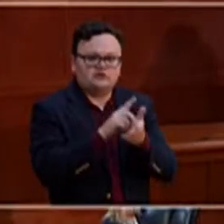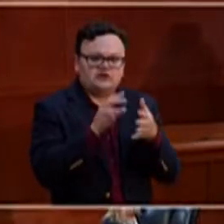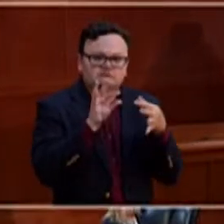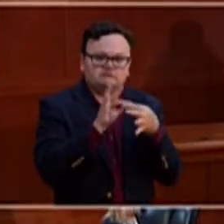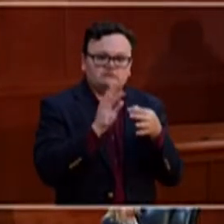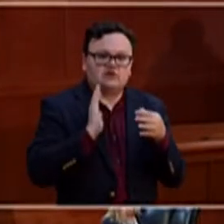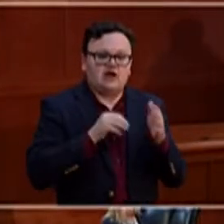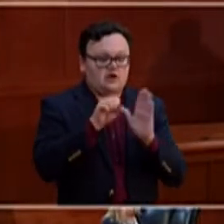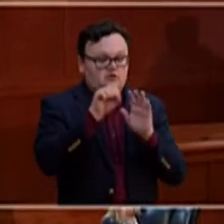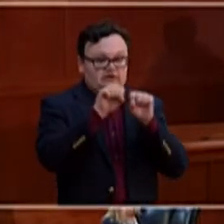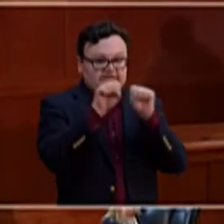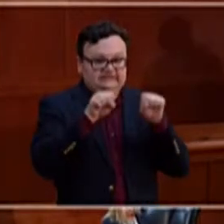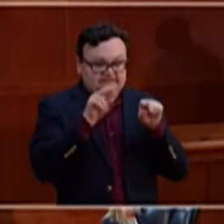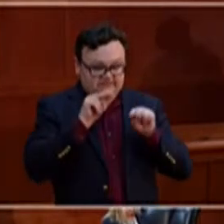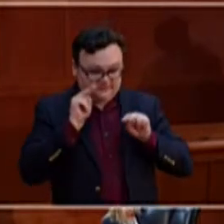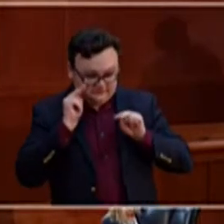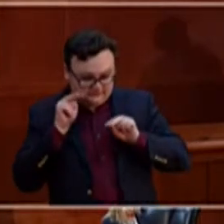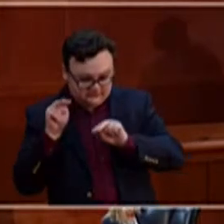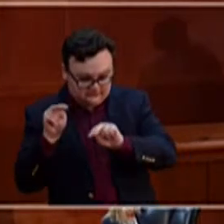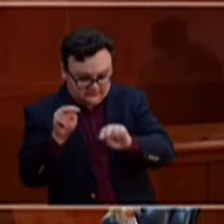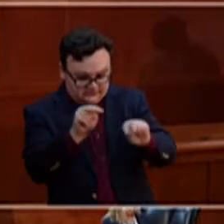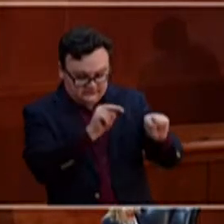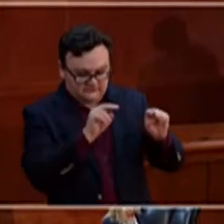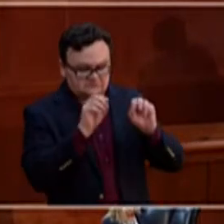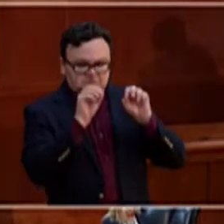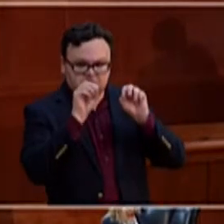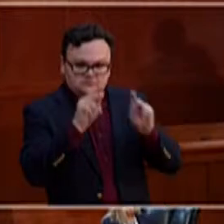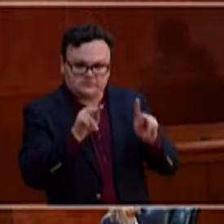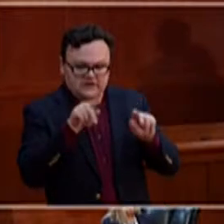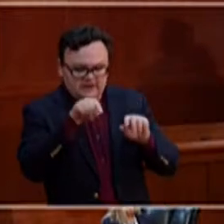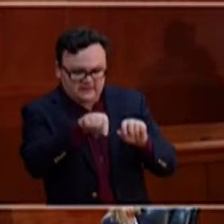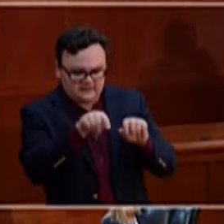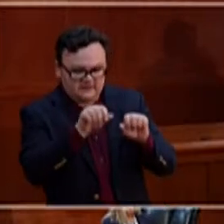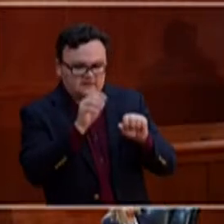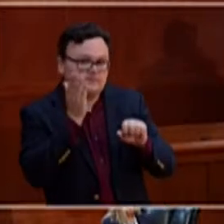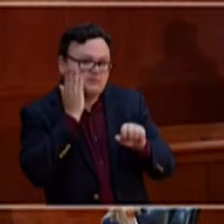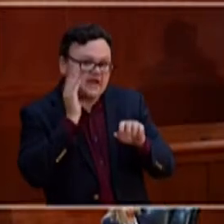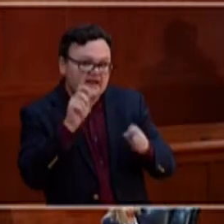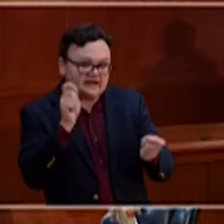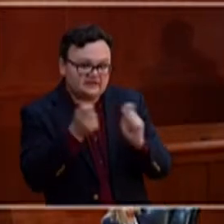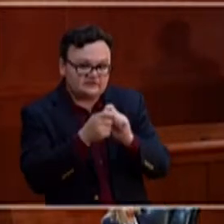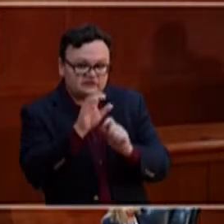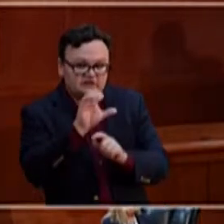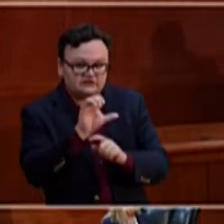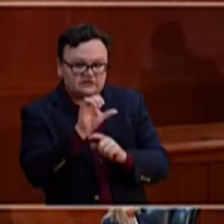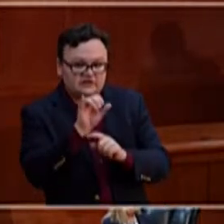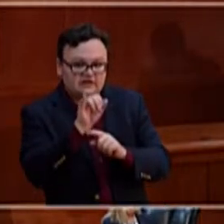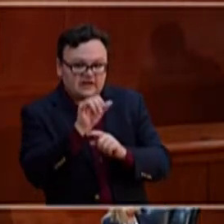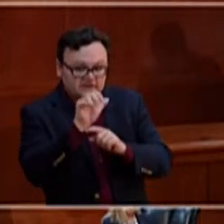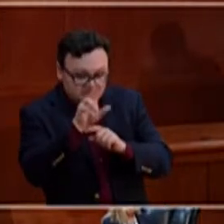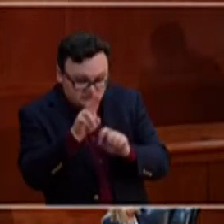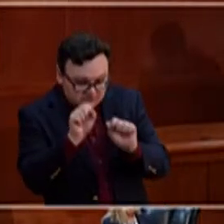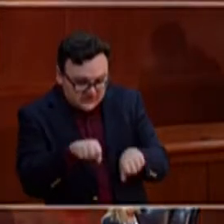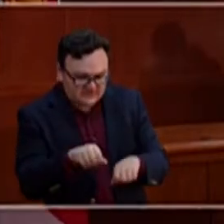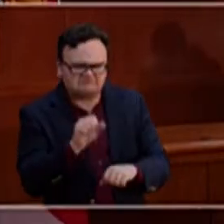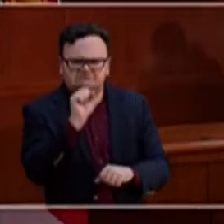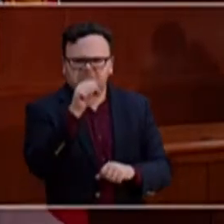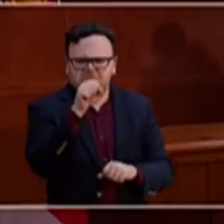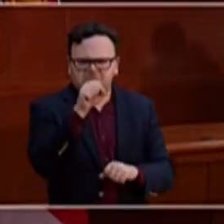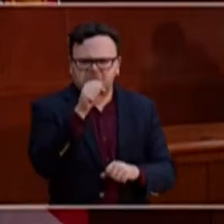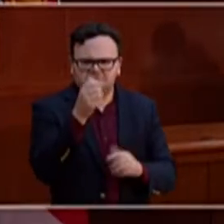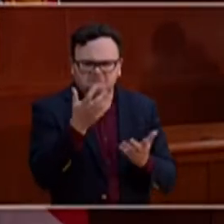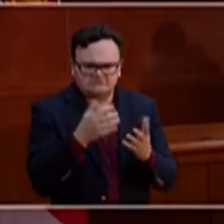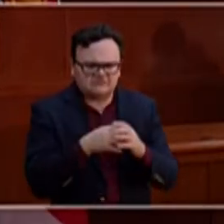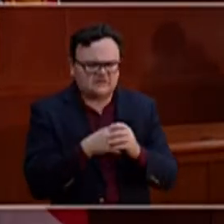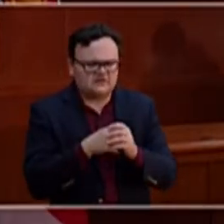said, okay, we can convert this many of our progressive care to ICU, from med-surg to PCU, and so we have the ability. If you look at a static number,